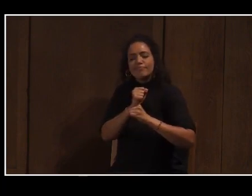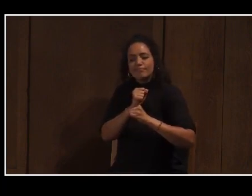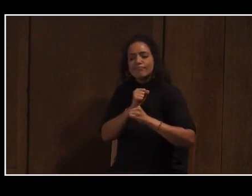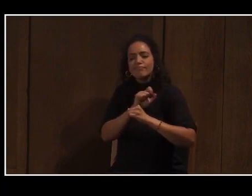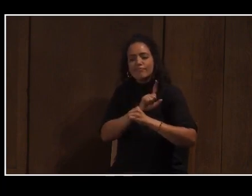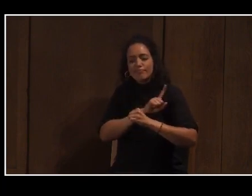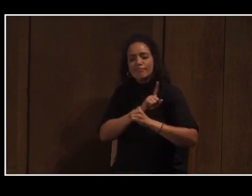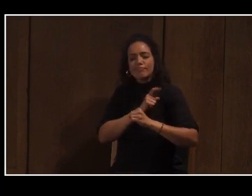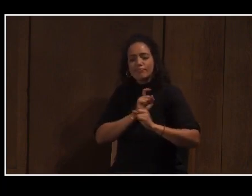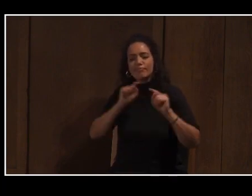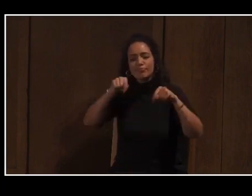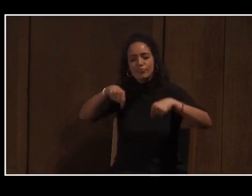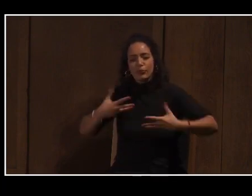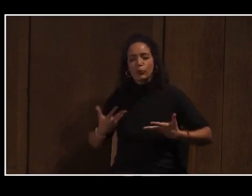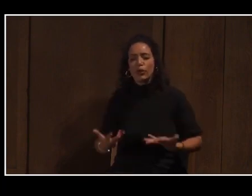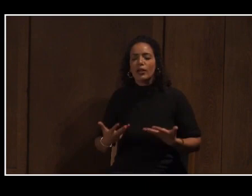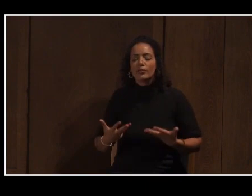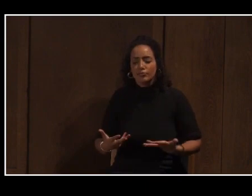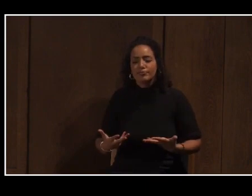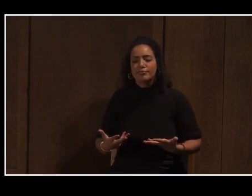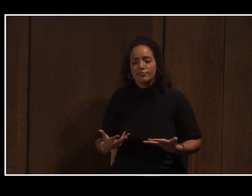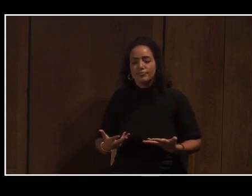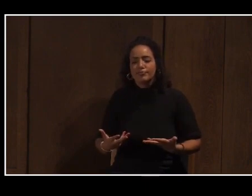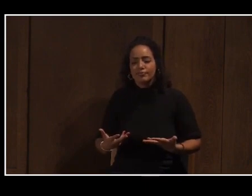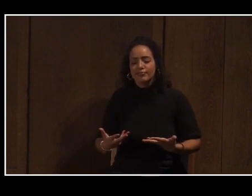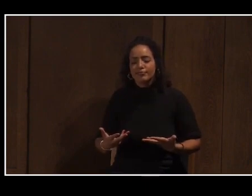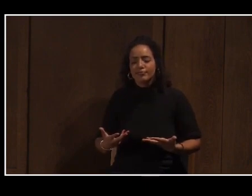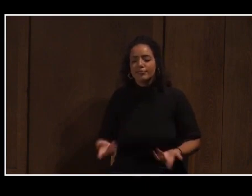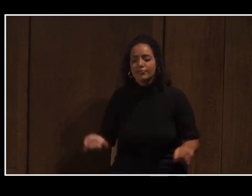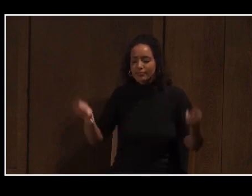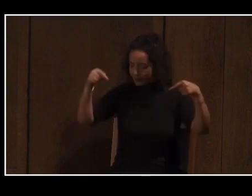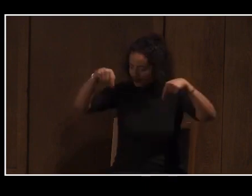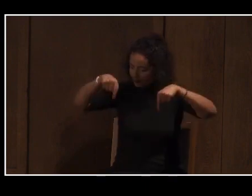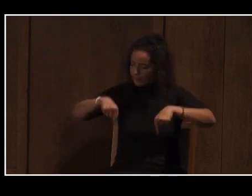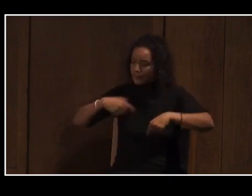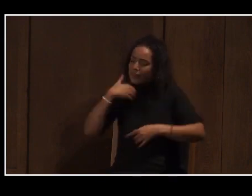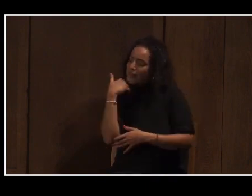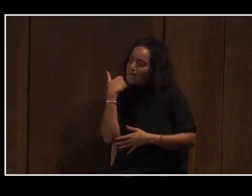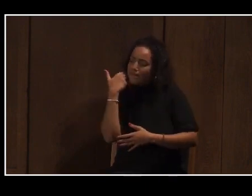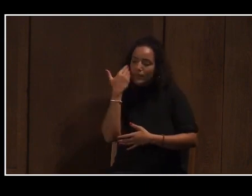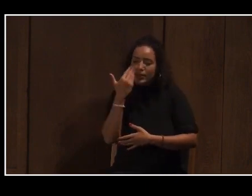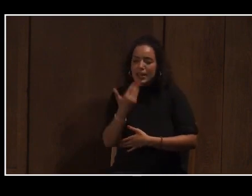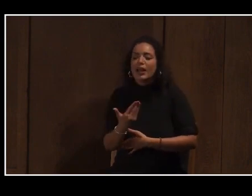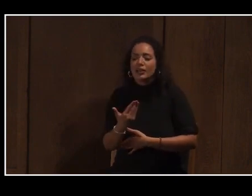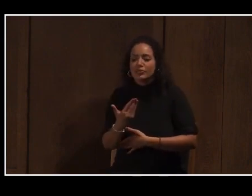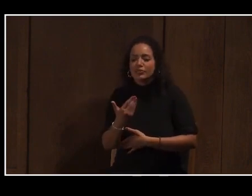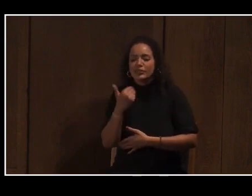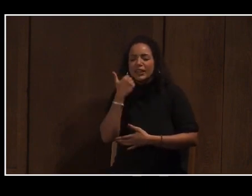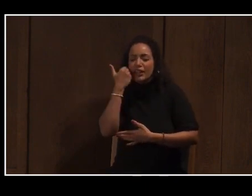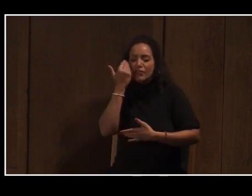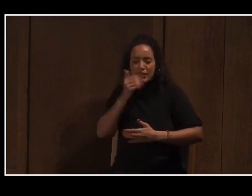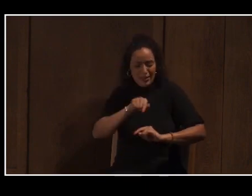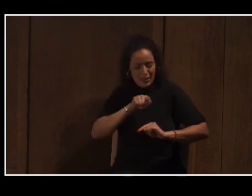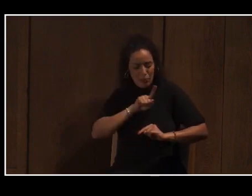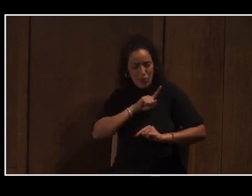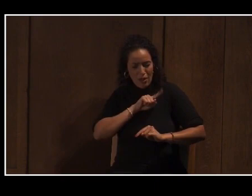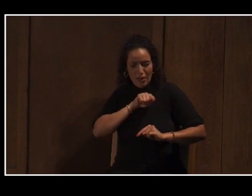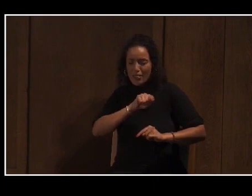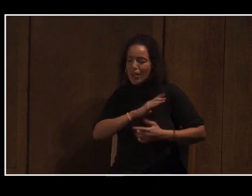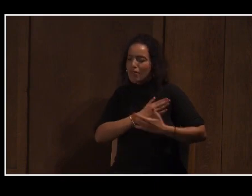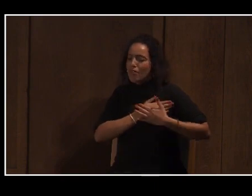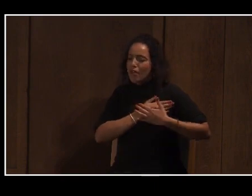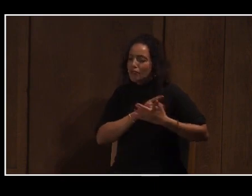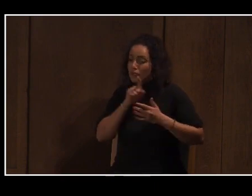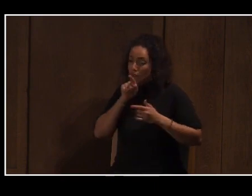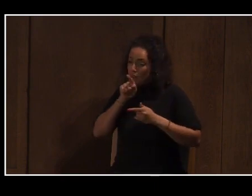today and that's bringing you here every day on this earth in interdependence with